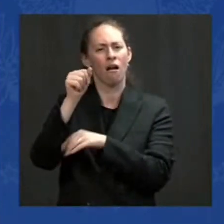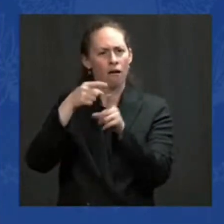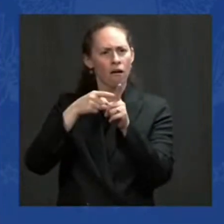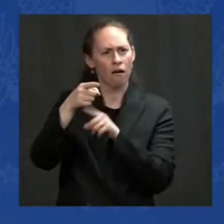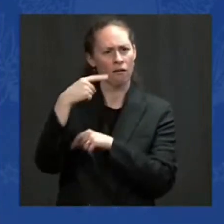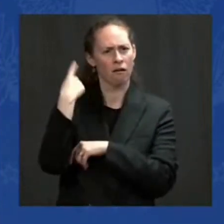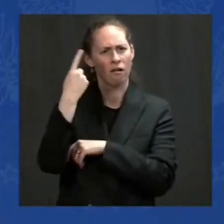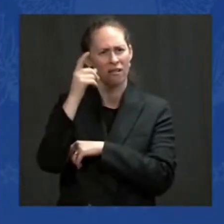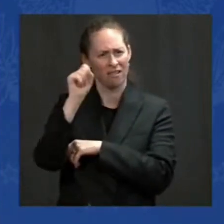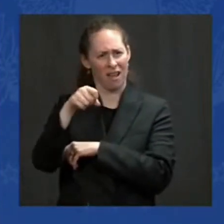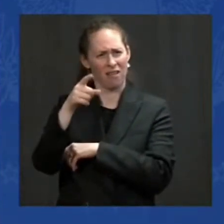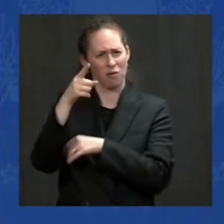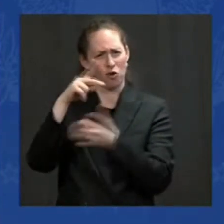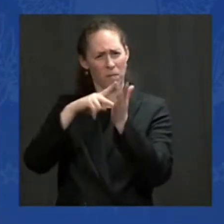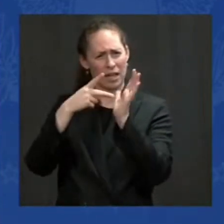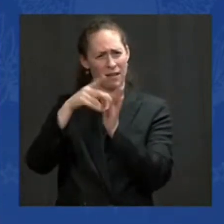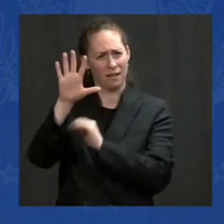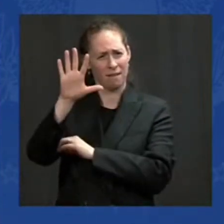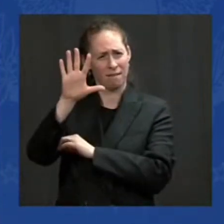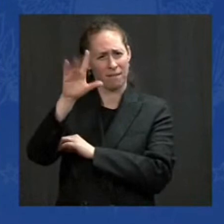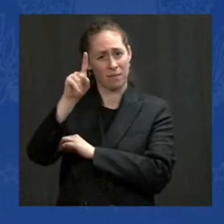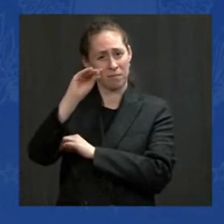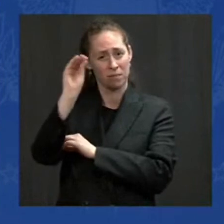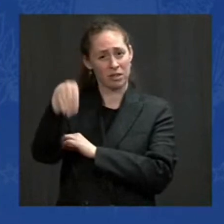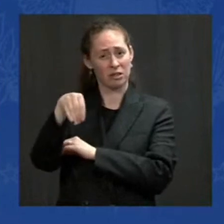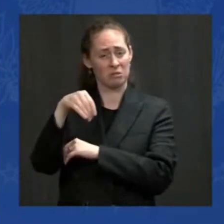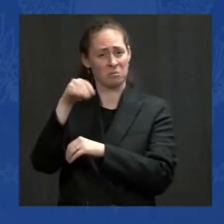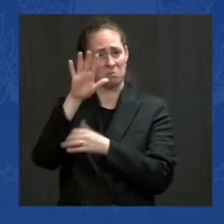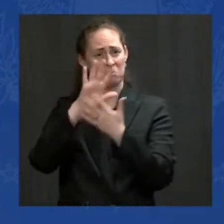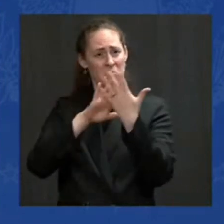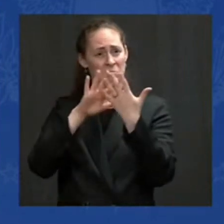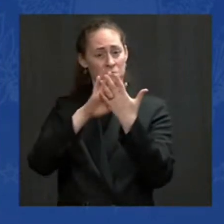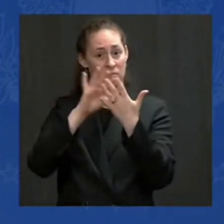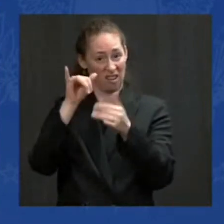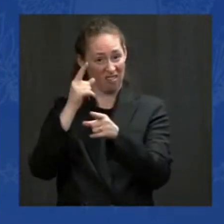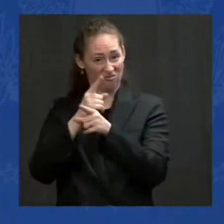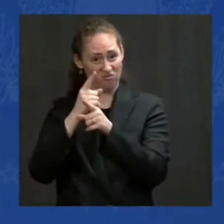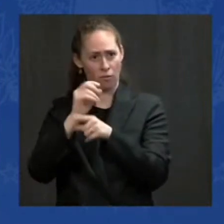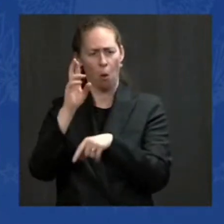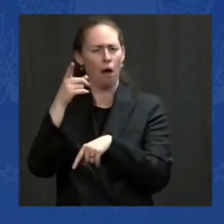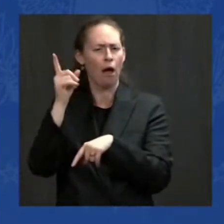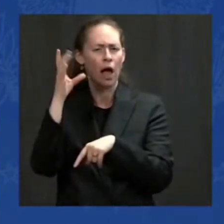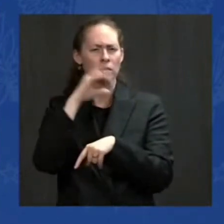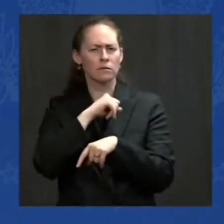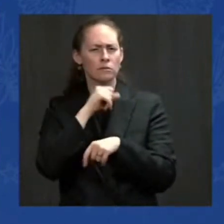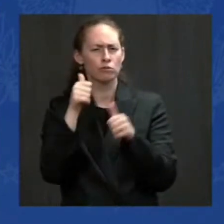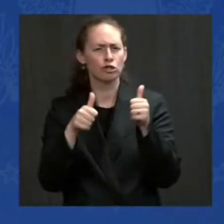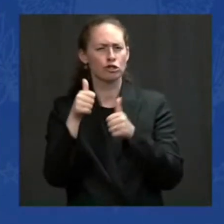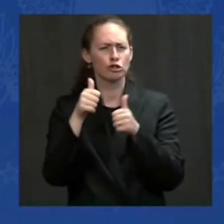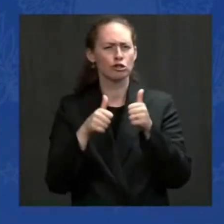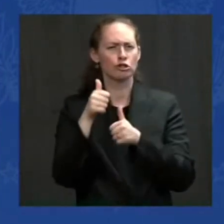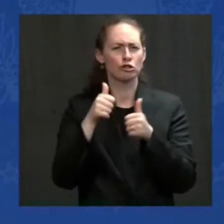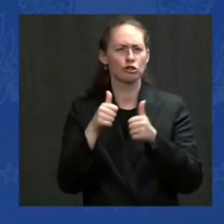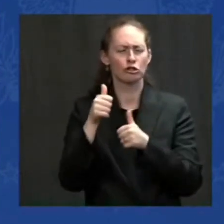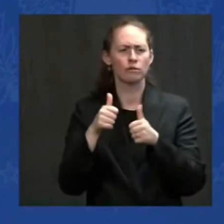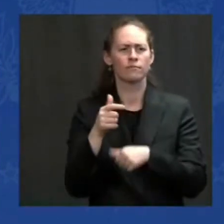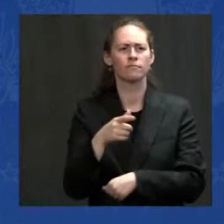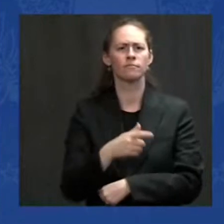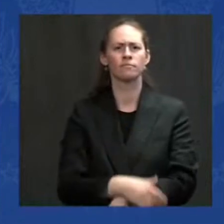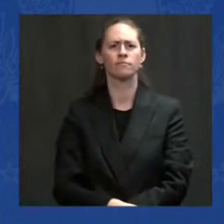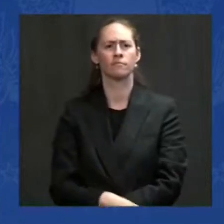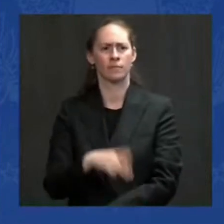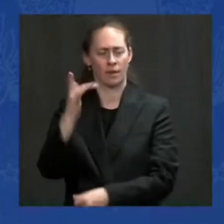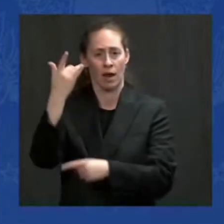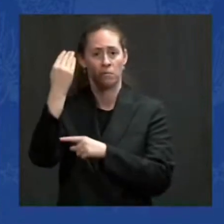51% estimate is and if that's a possible undercount? And then also, Jeff, if you could respond to the Missouri governor saying he doesn't want